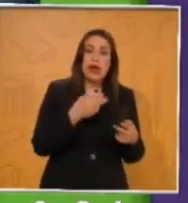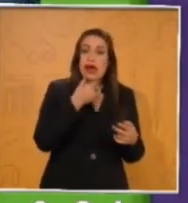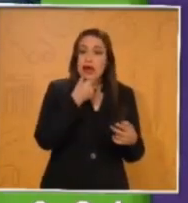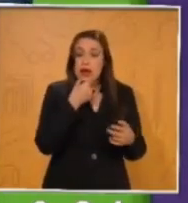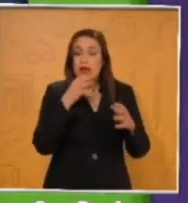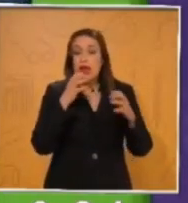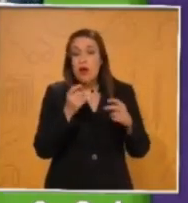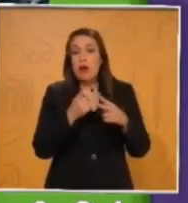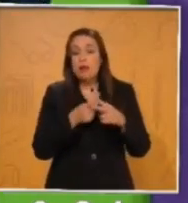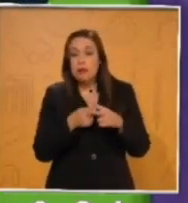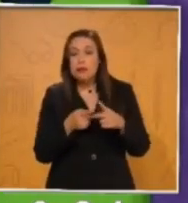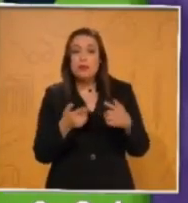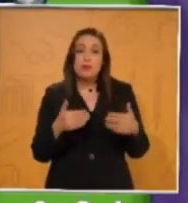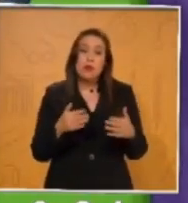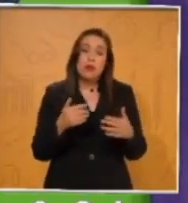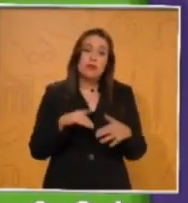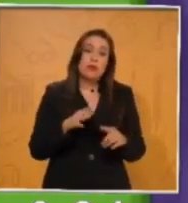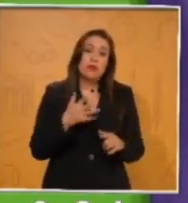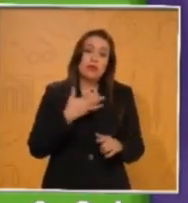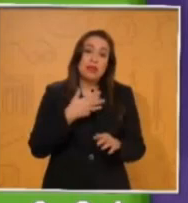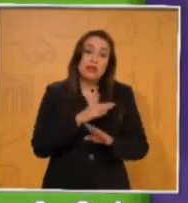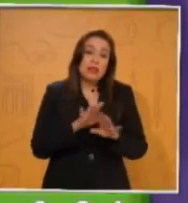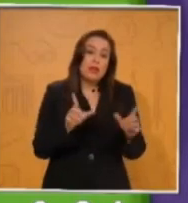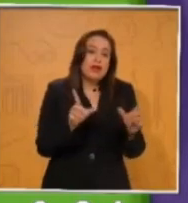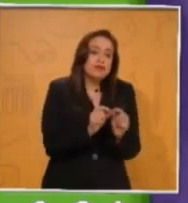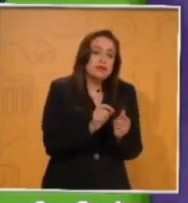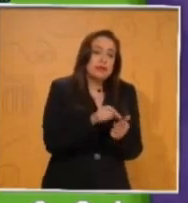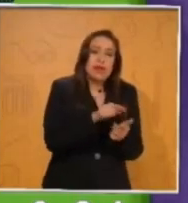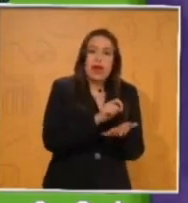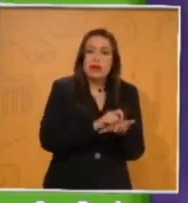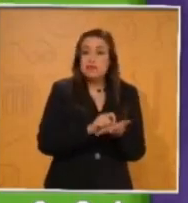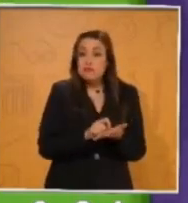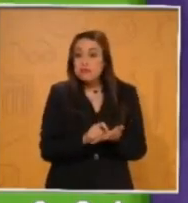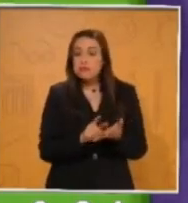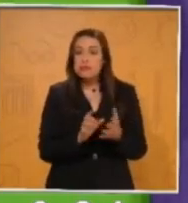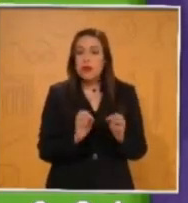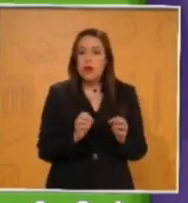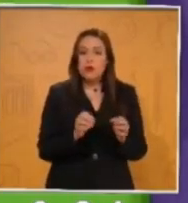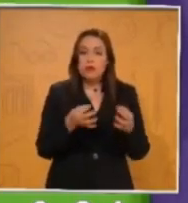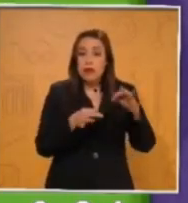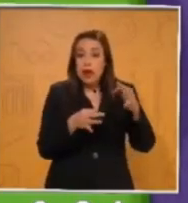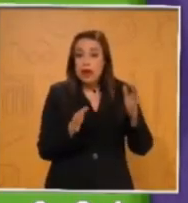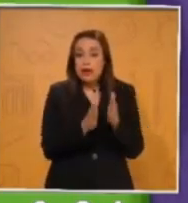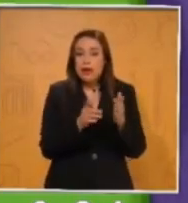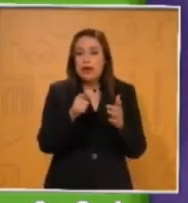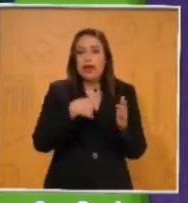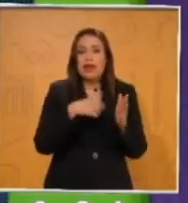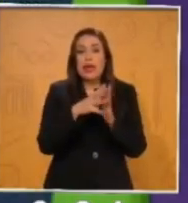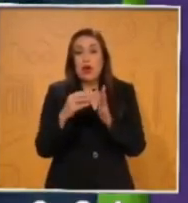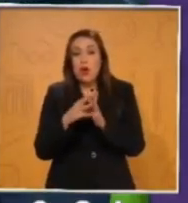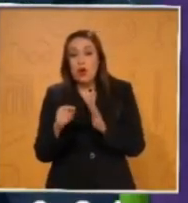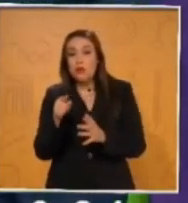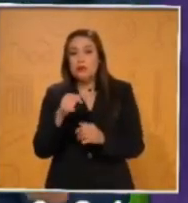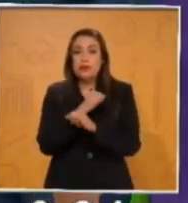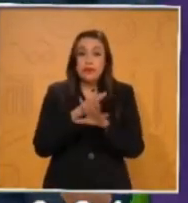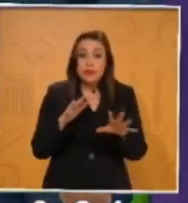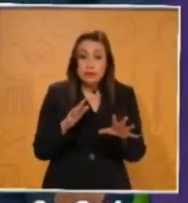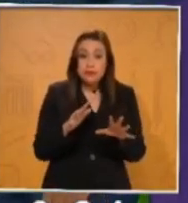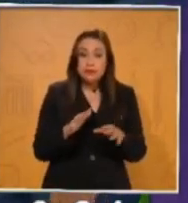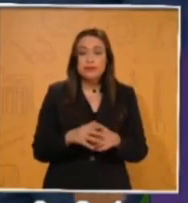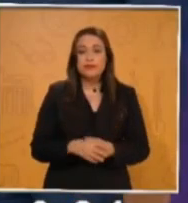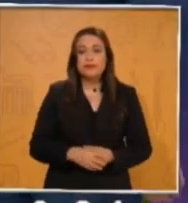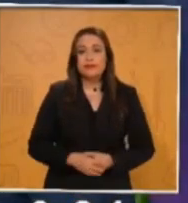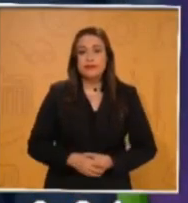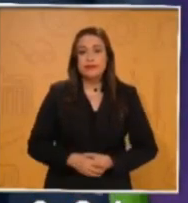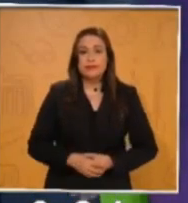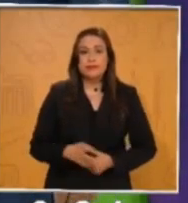mathematics. You only take a piece of paper, a sheet of paper, and you are copying the information. Well,